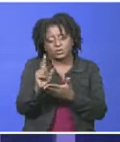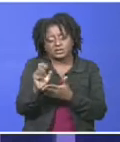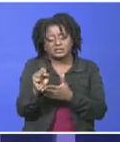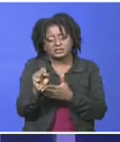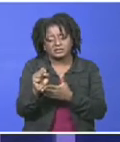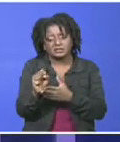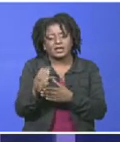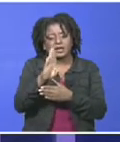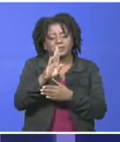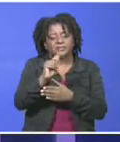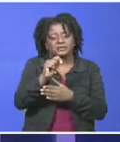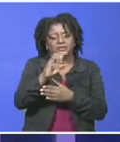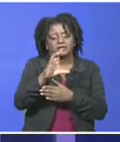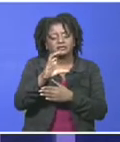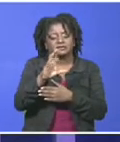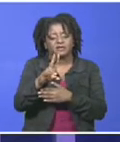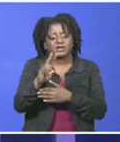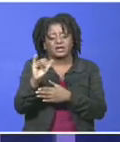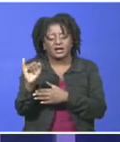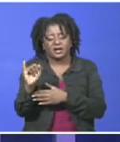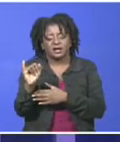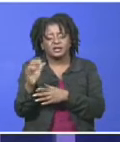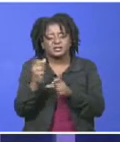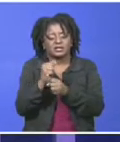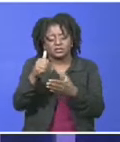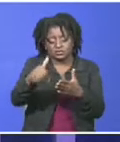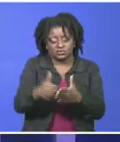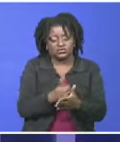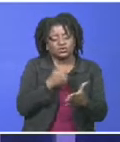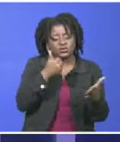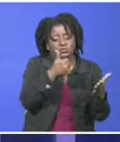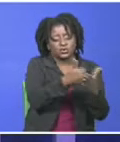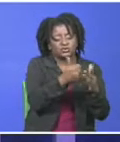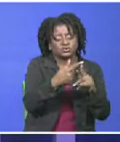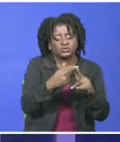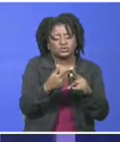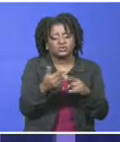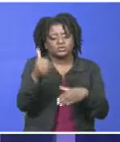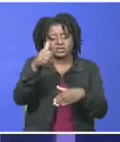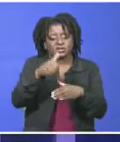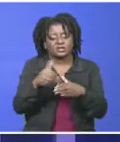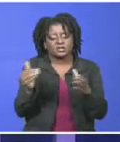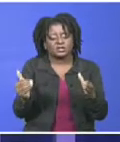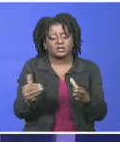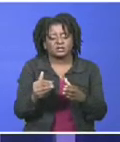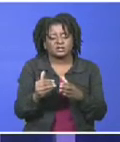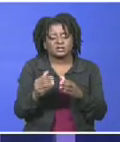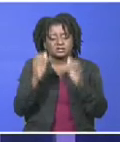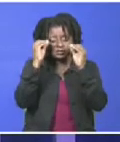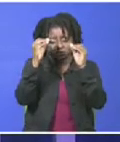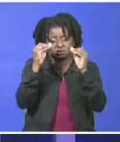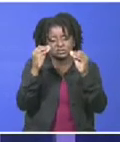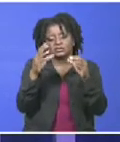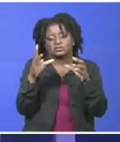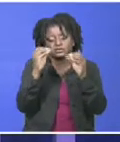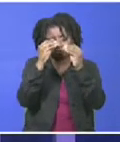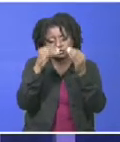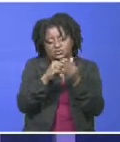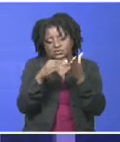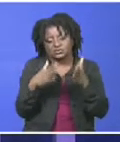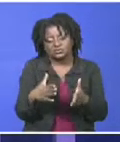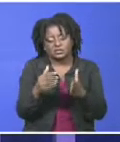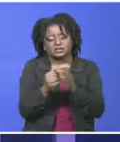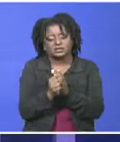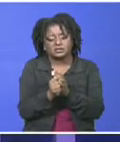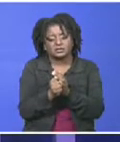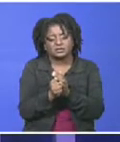The Bahamas Technical and Vocational Institute taking a new approach to engaging students as efforts continue to improve the quality of courses offered at